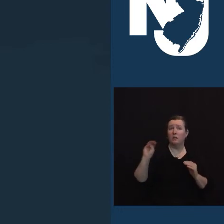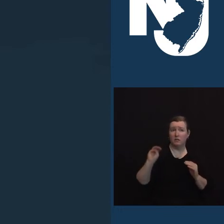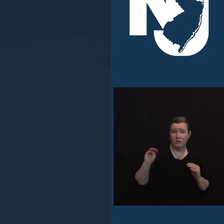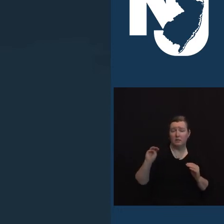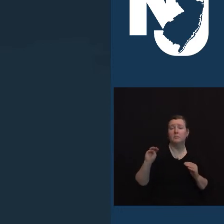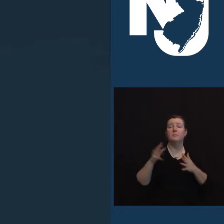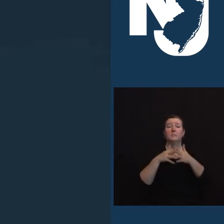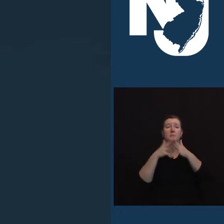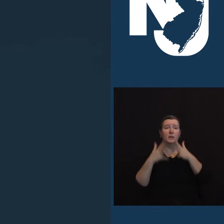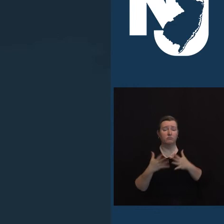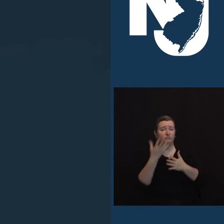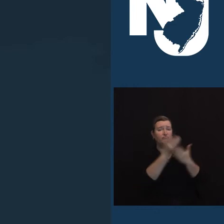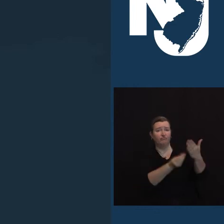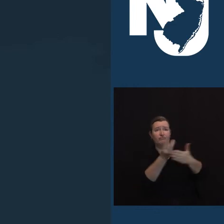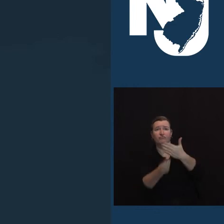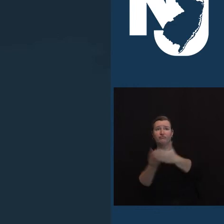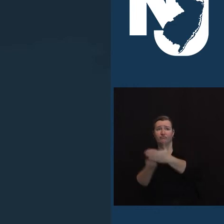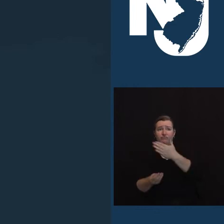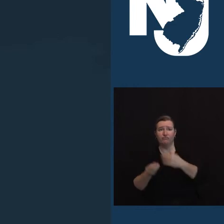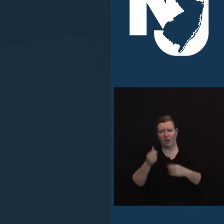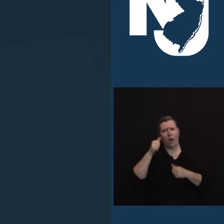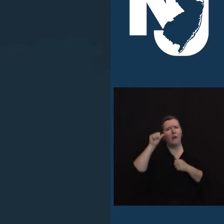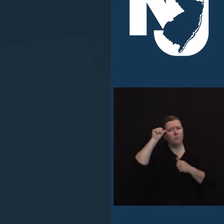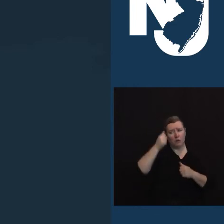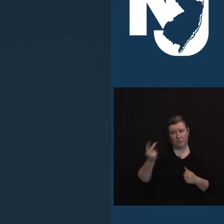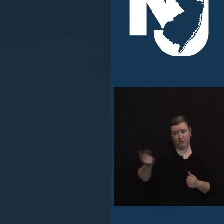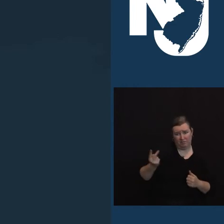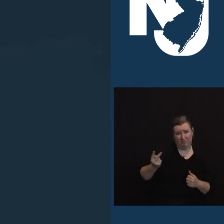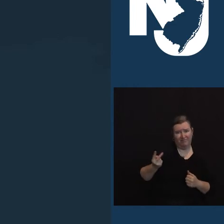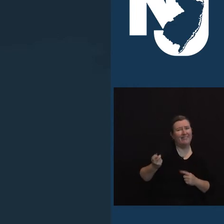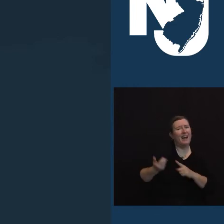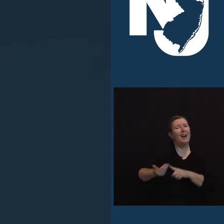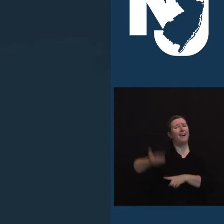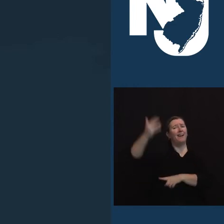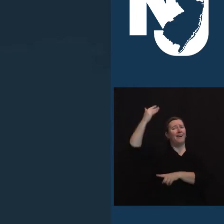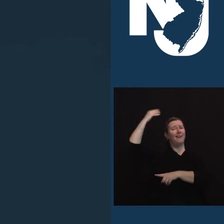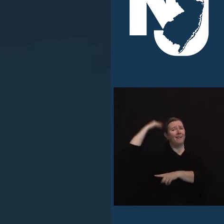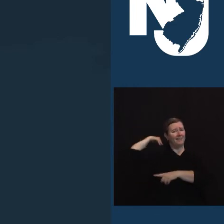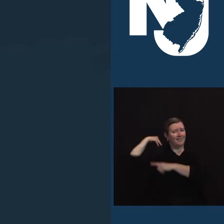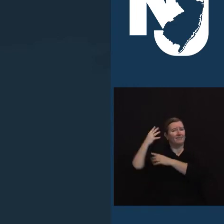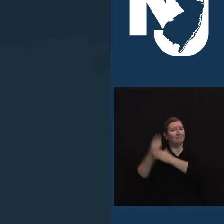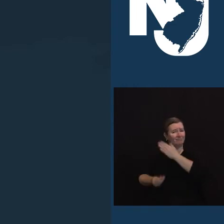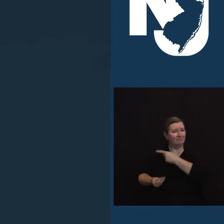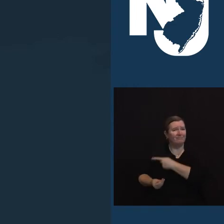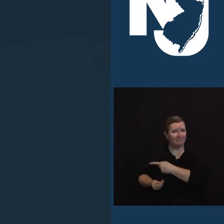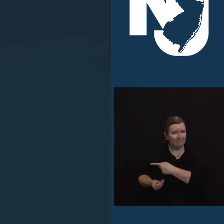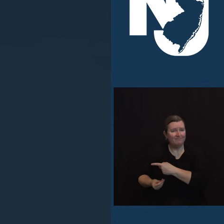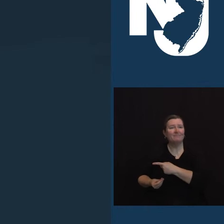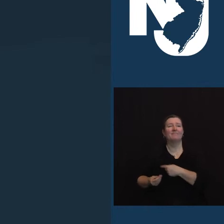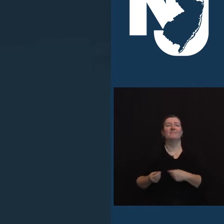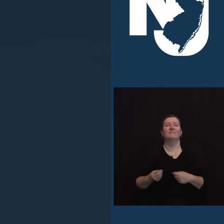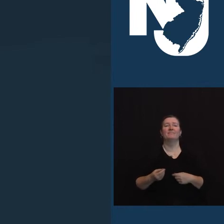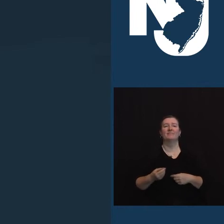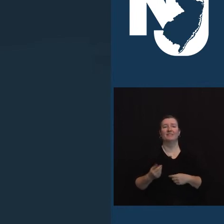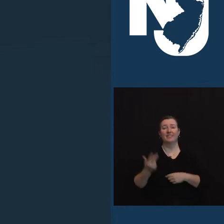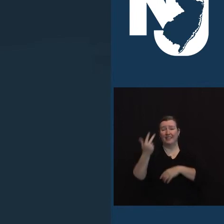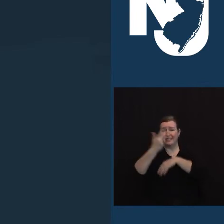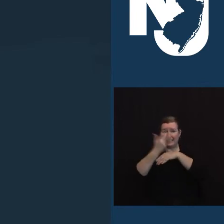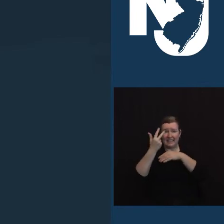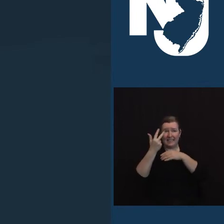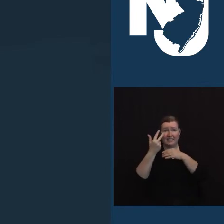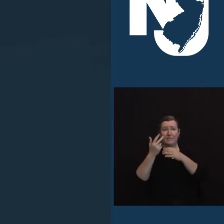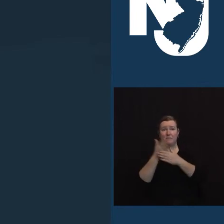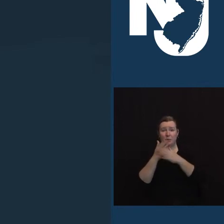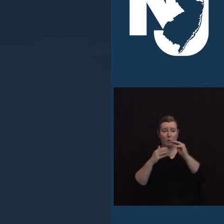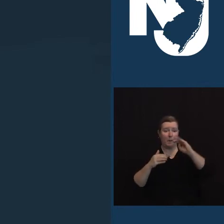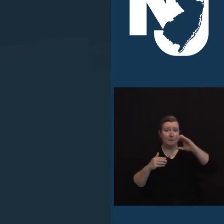Victor and Minerva never become lost among the numbers. They both passed away in a span of 3 days. between March and April